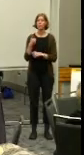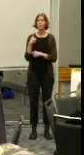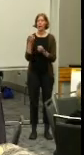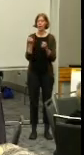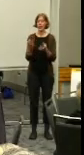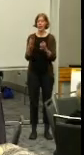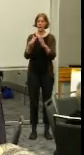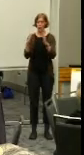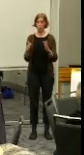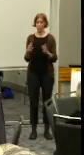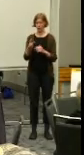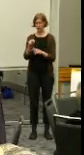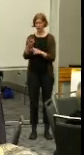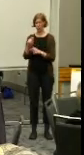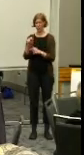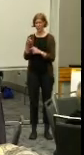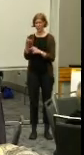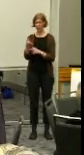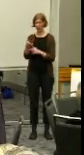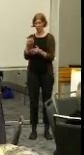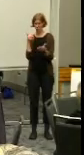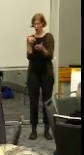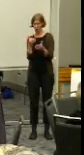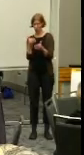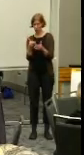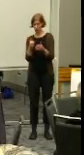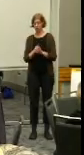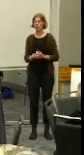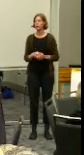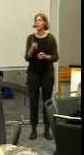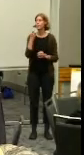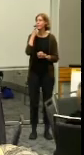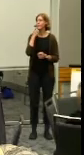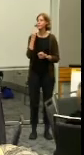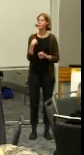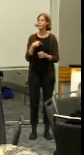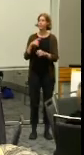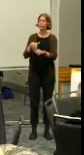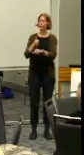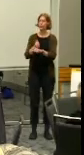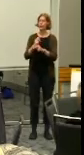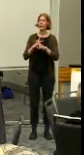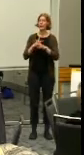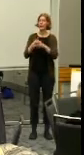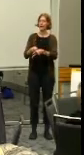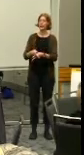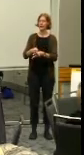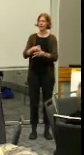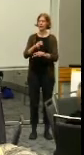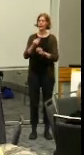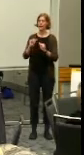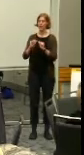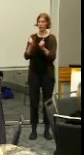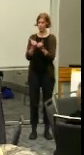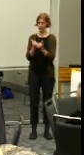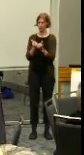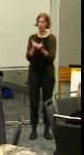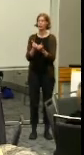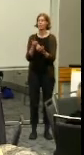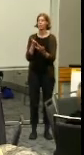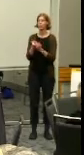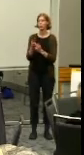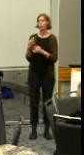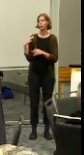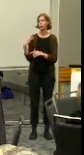and owned by the Vancouver Housing Authority. We've also recently set up a lending agency through funds from Washington State Commerce, with about